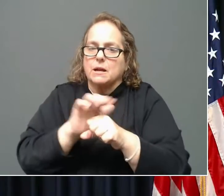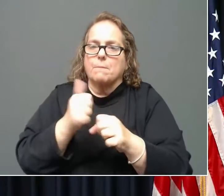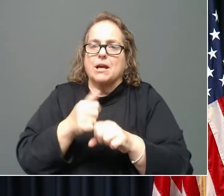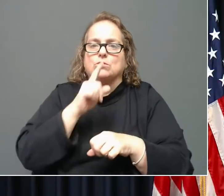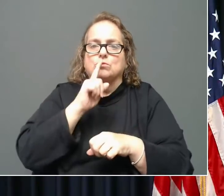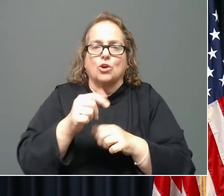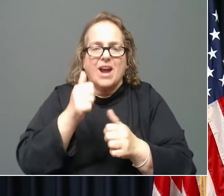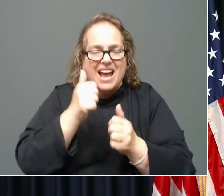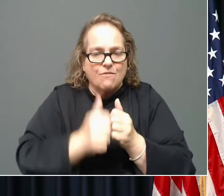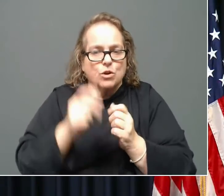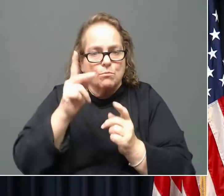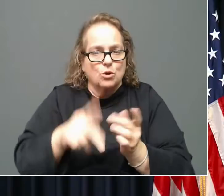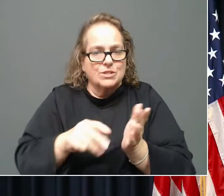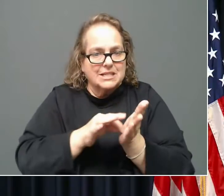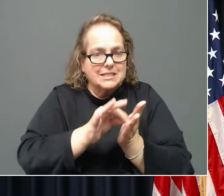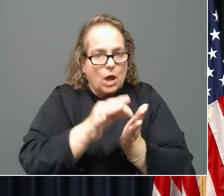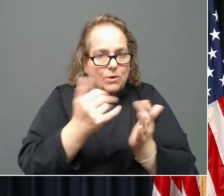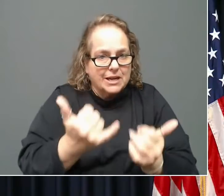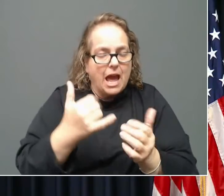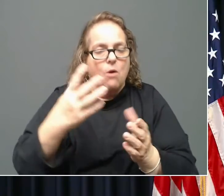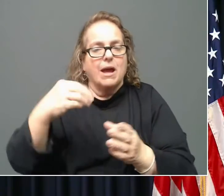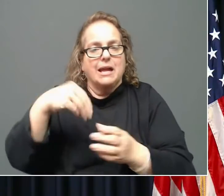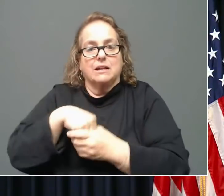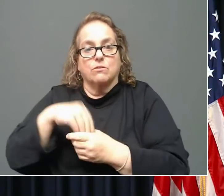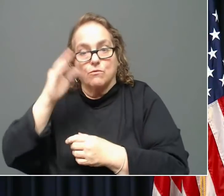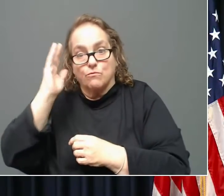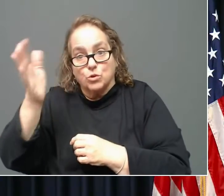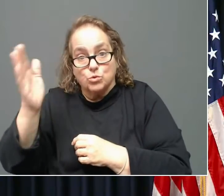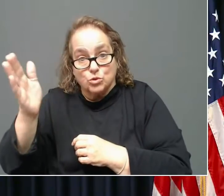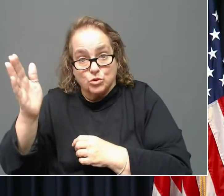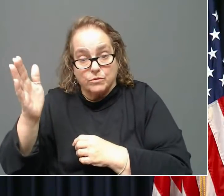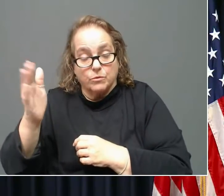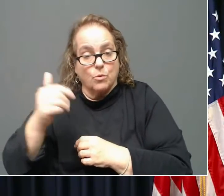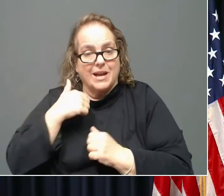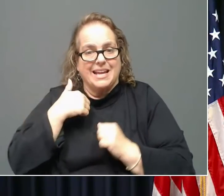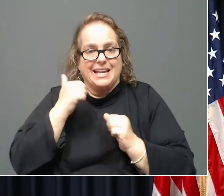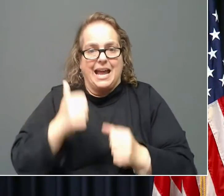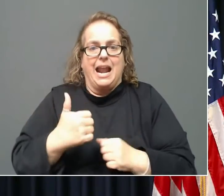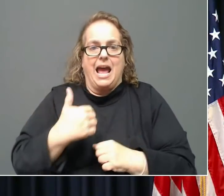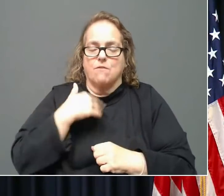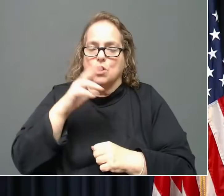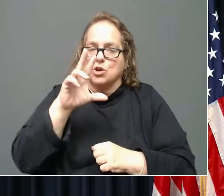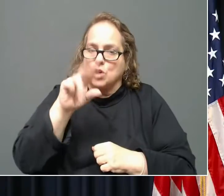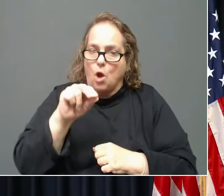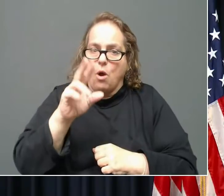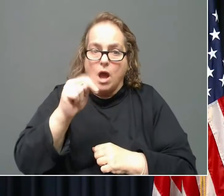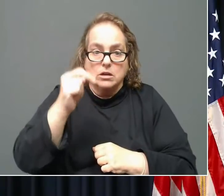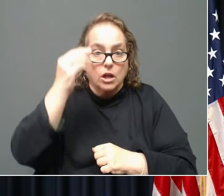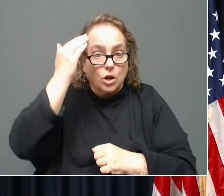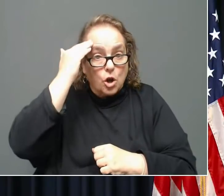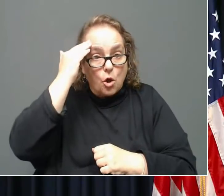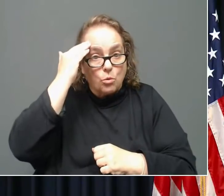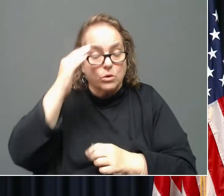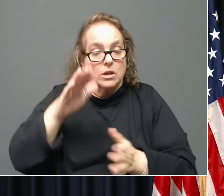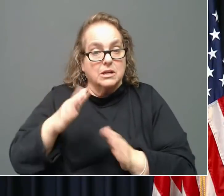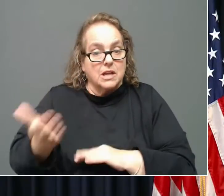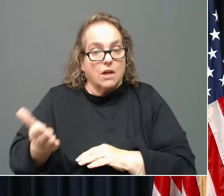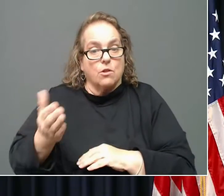now and into the future. We can have no unknown loss and no unknown